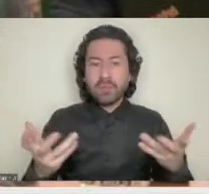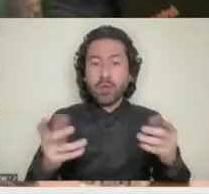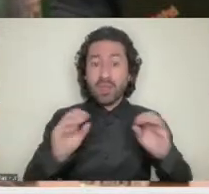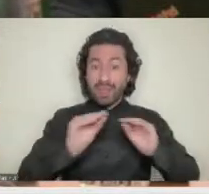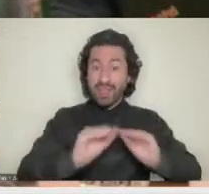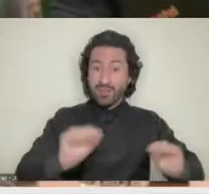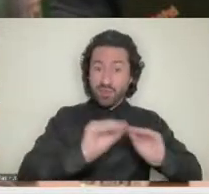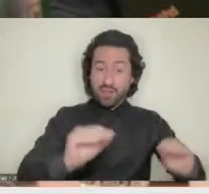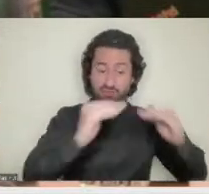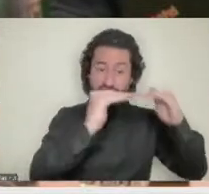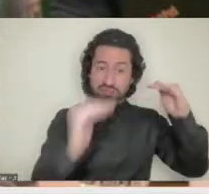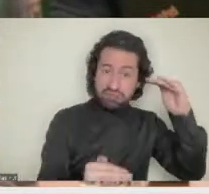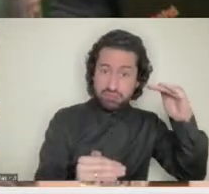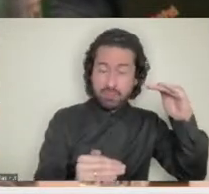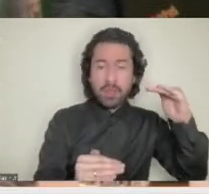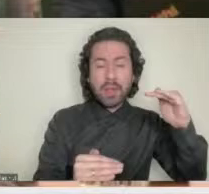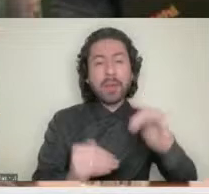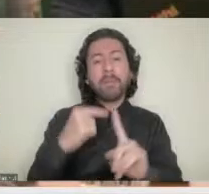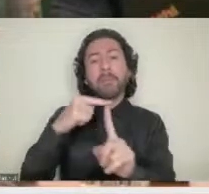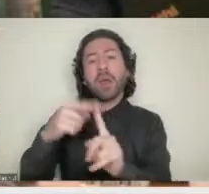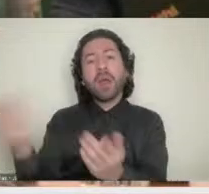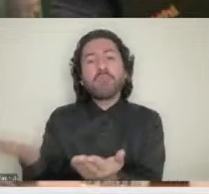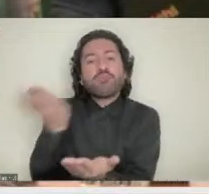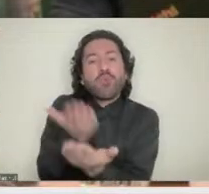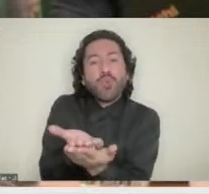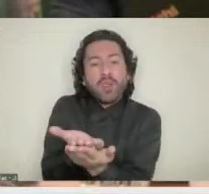on inequalities in education and